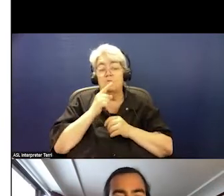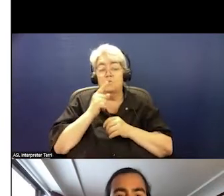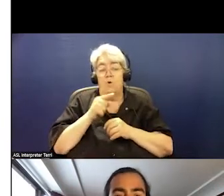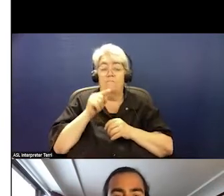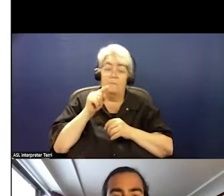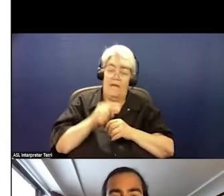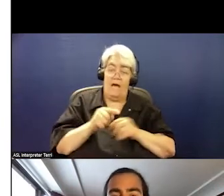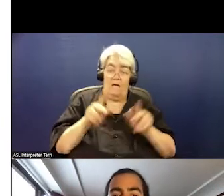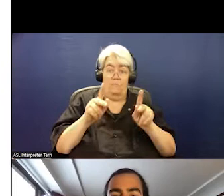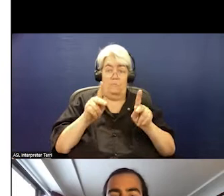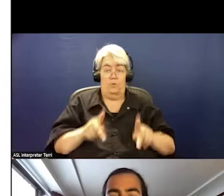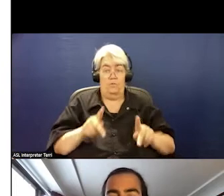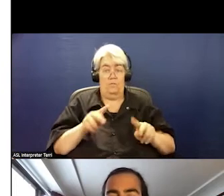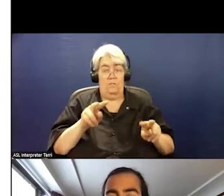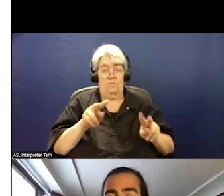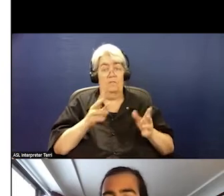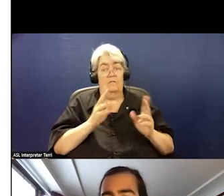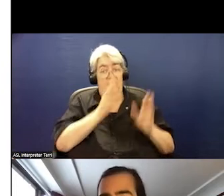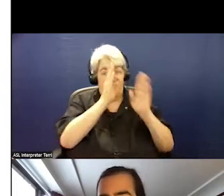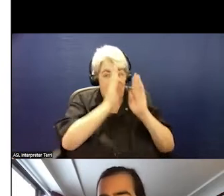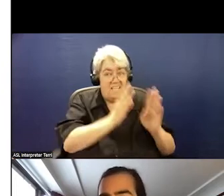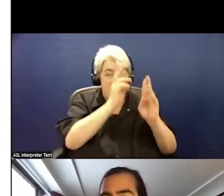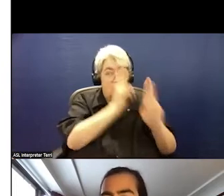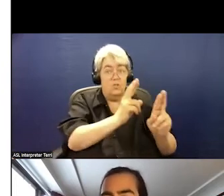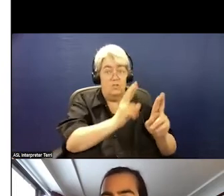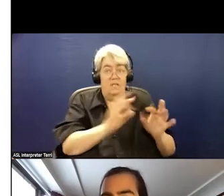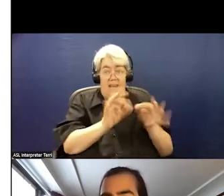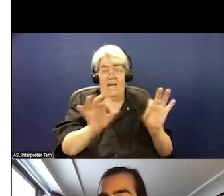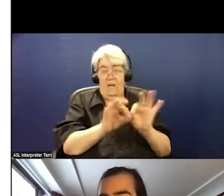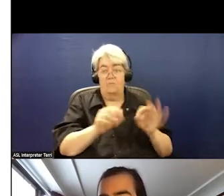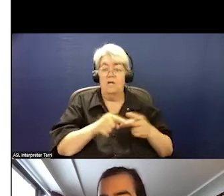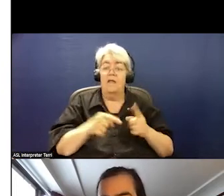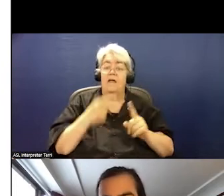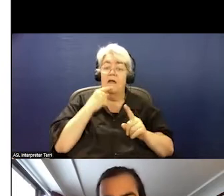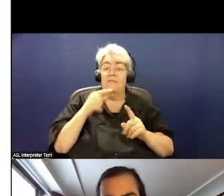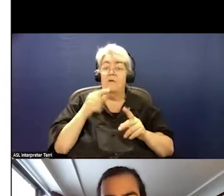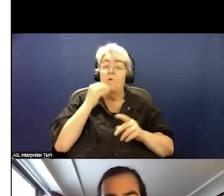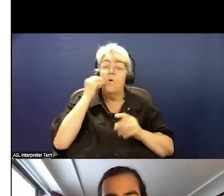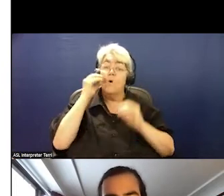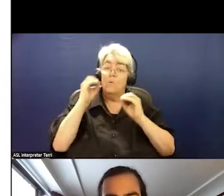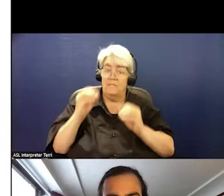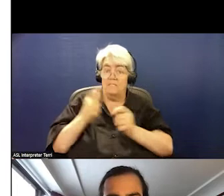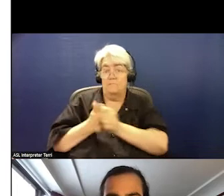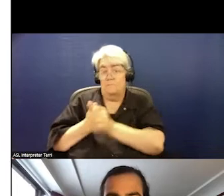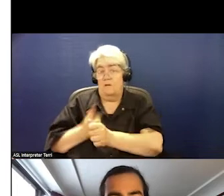person-centered language, homeless is defined by the federal regulations. So this is